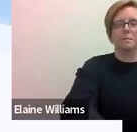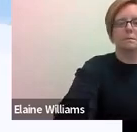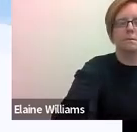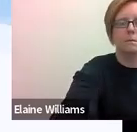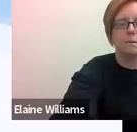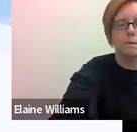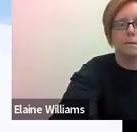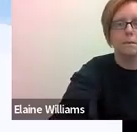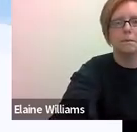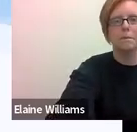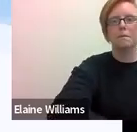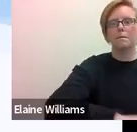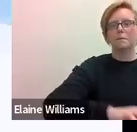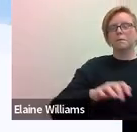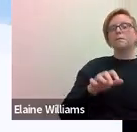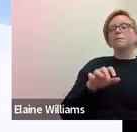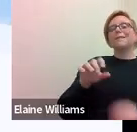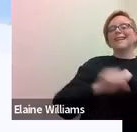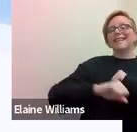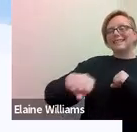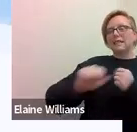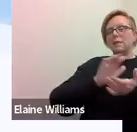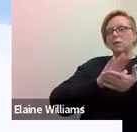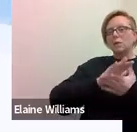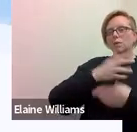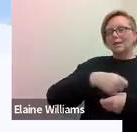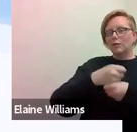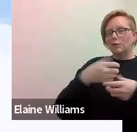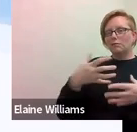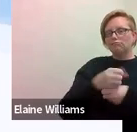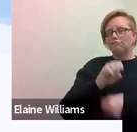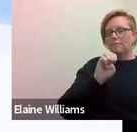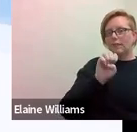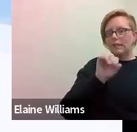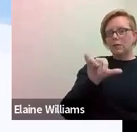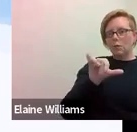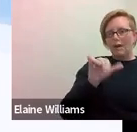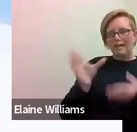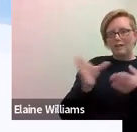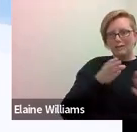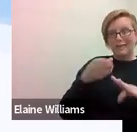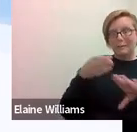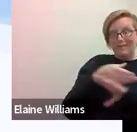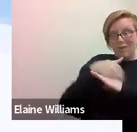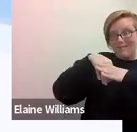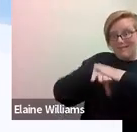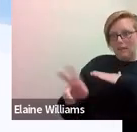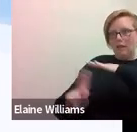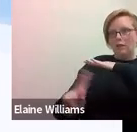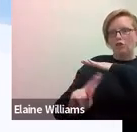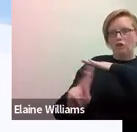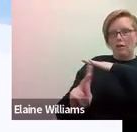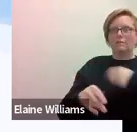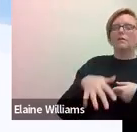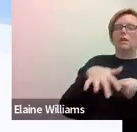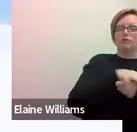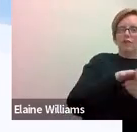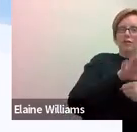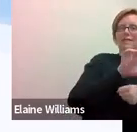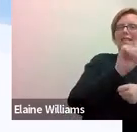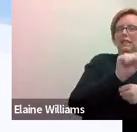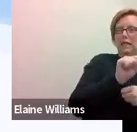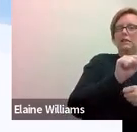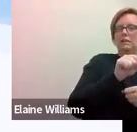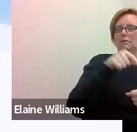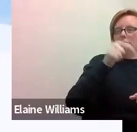Who is responsible for extended school year services prior to the child entering public school? The regional CDS site remains